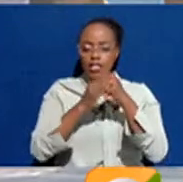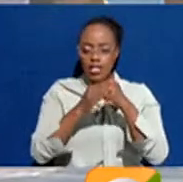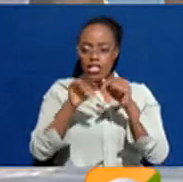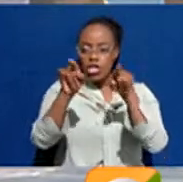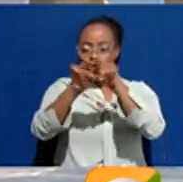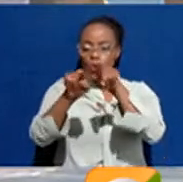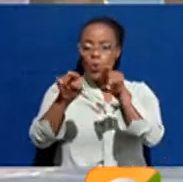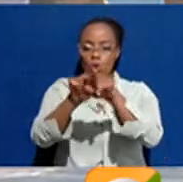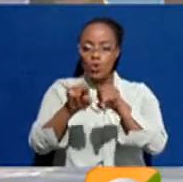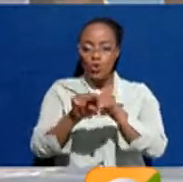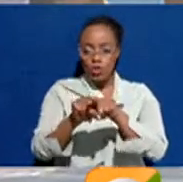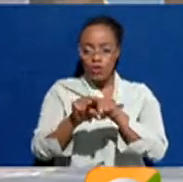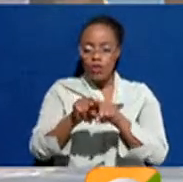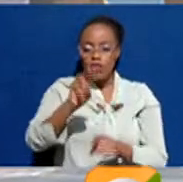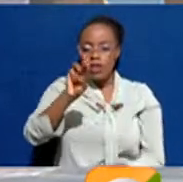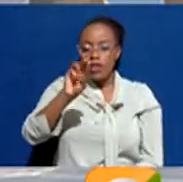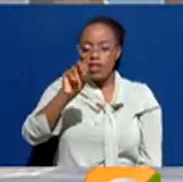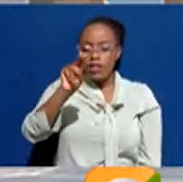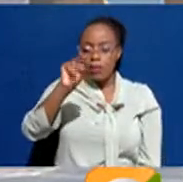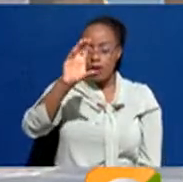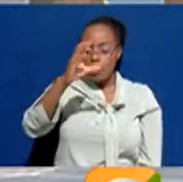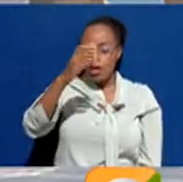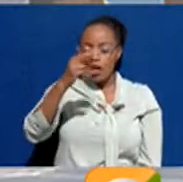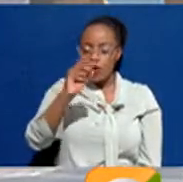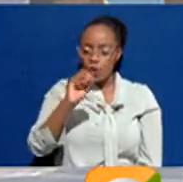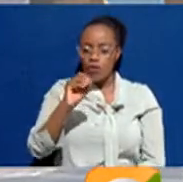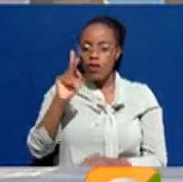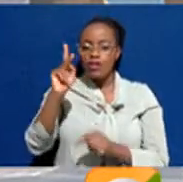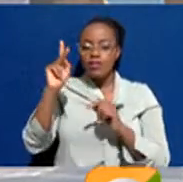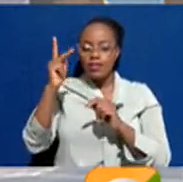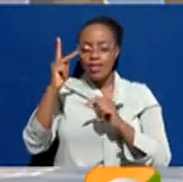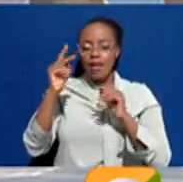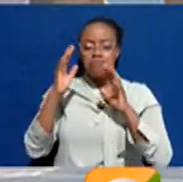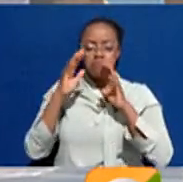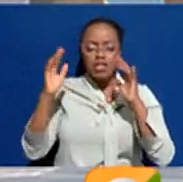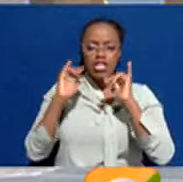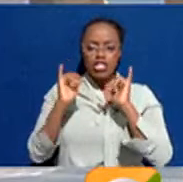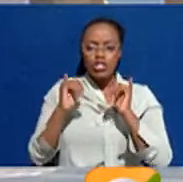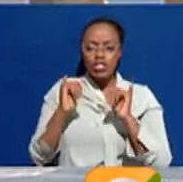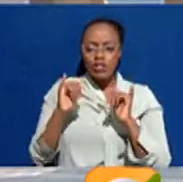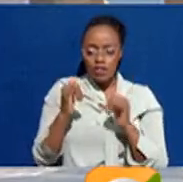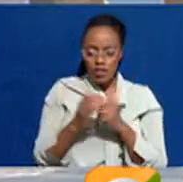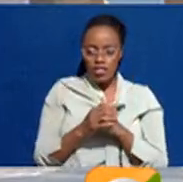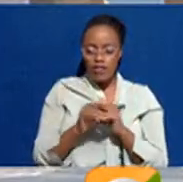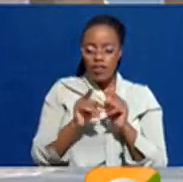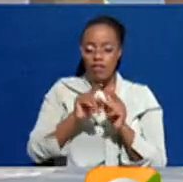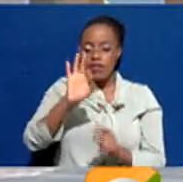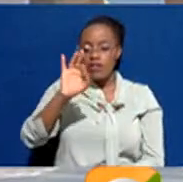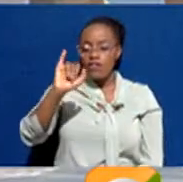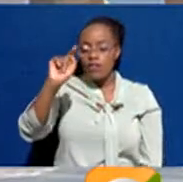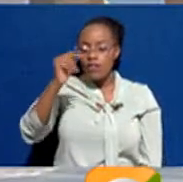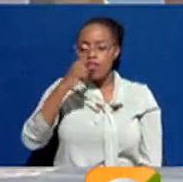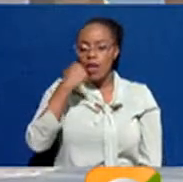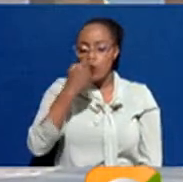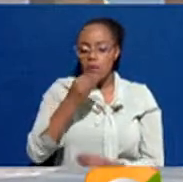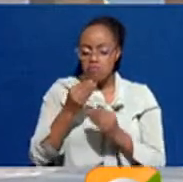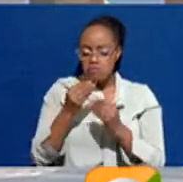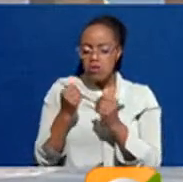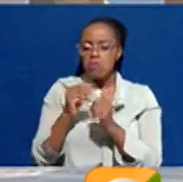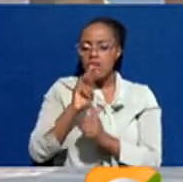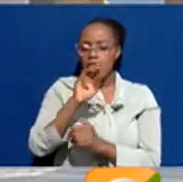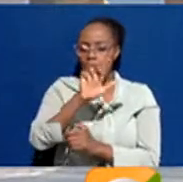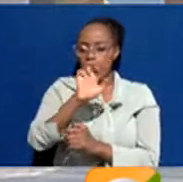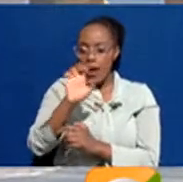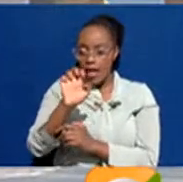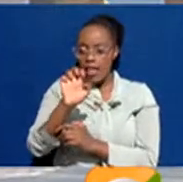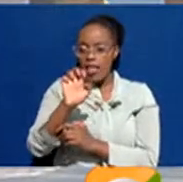also in Monaco. So big news for Kenya. This a first for Faith Kipyegon, who has crashed the mile